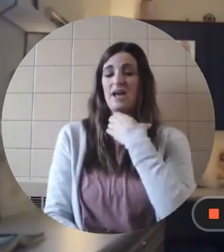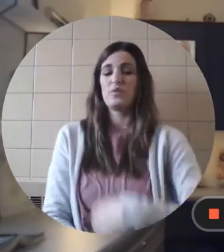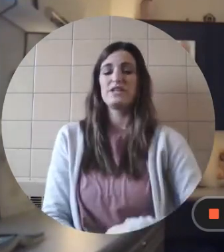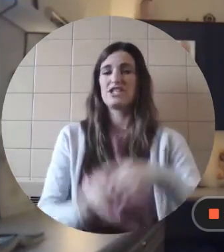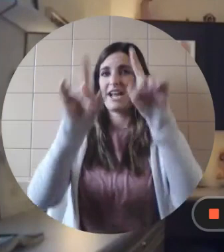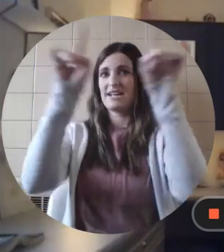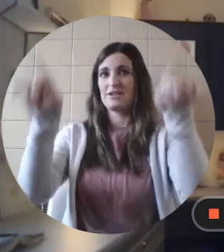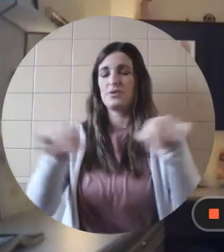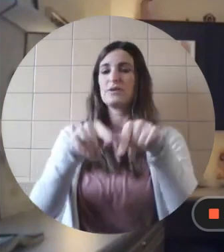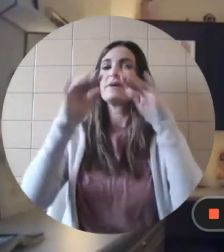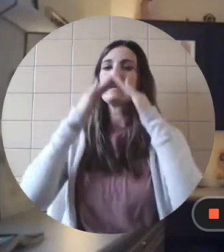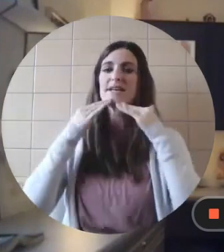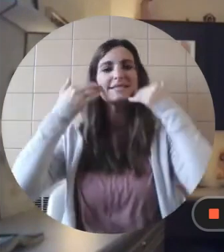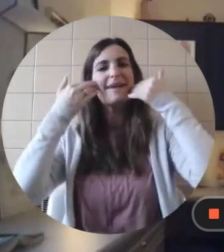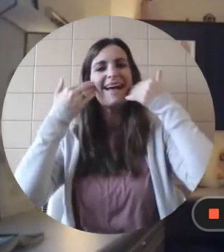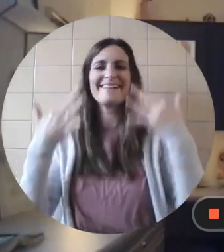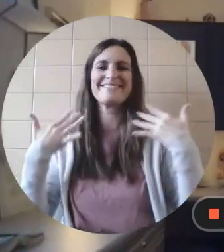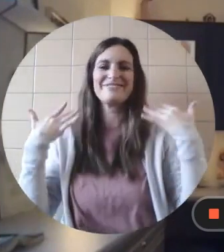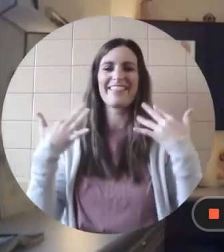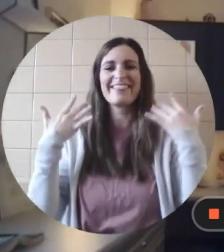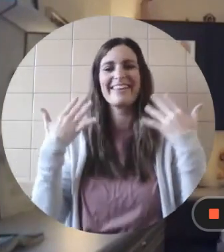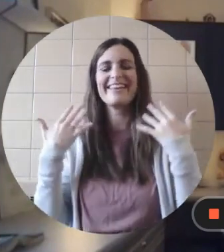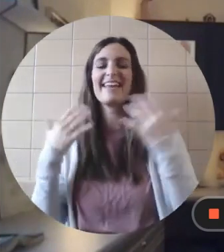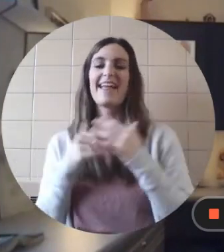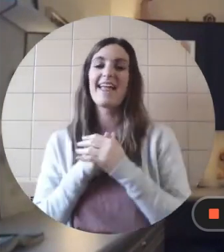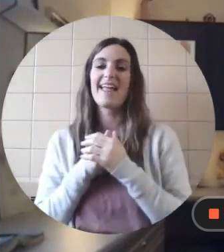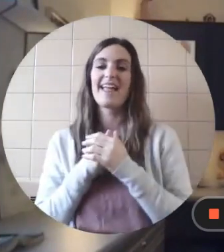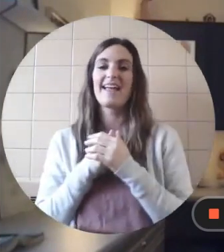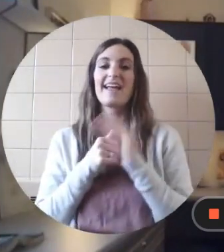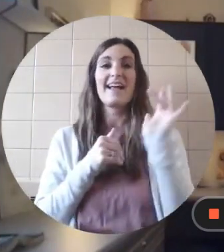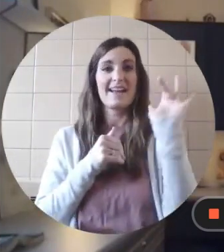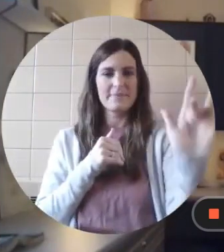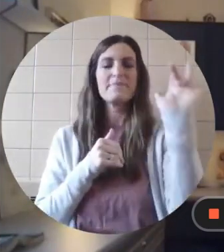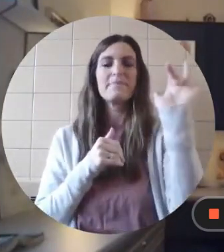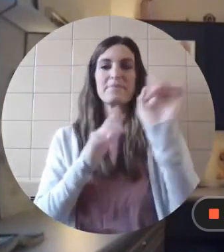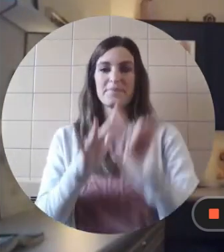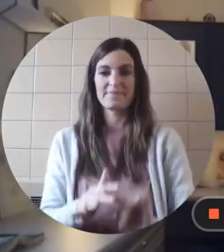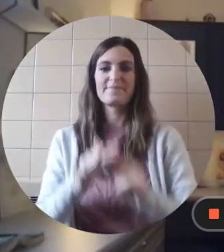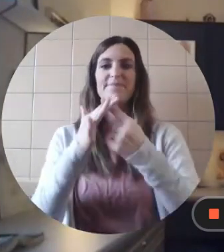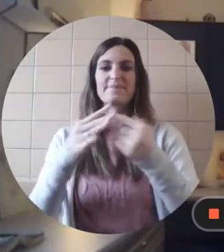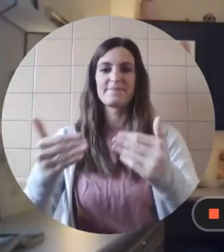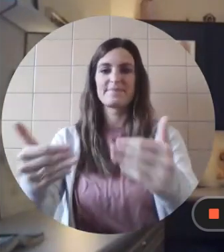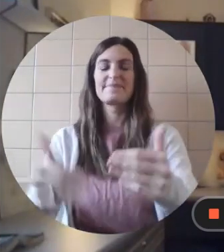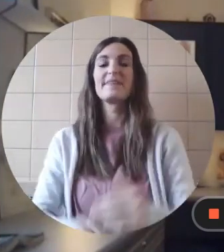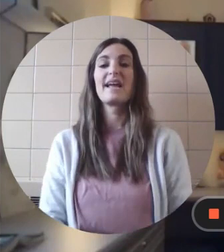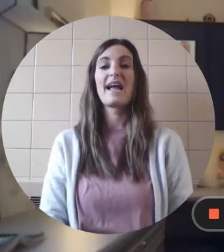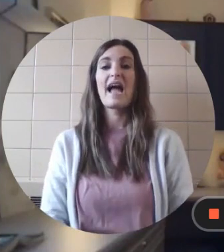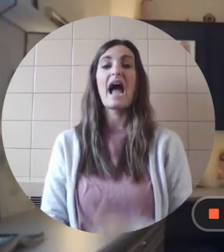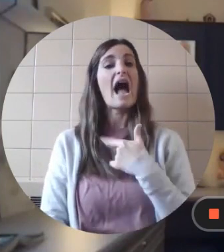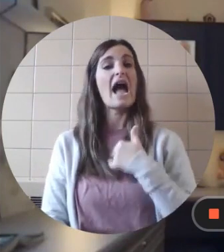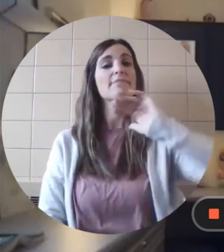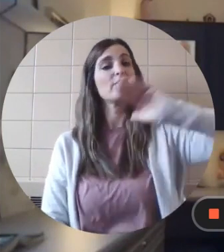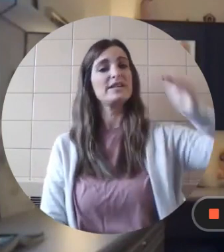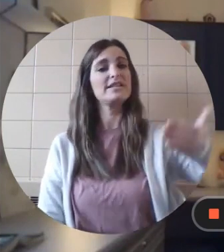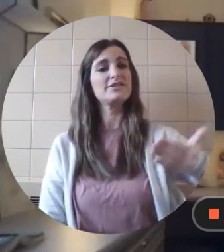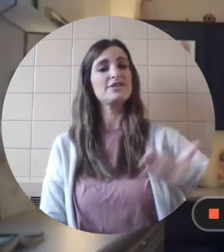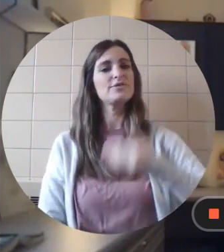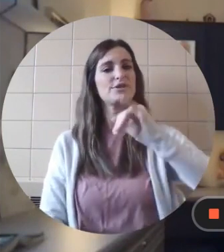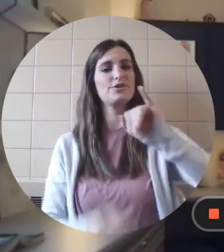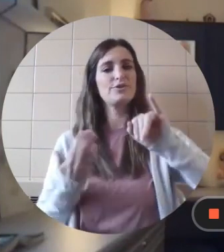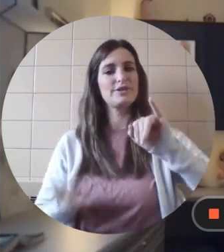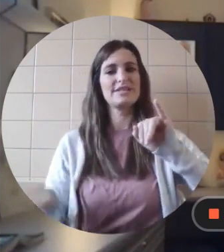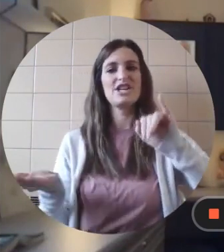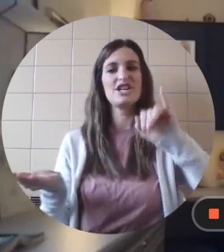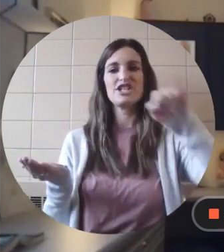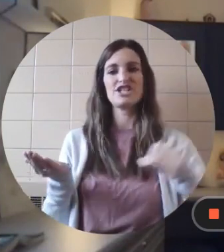I smiled my friendliest smile as Jack pushed the button on Mom's phone. Let me introduce you to Jack. Here are some statements about him, but only 2 of them are